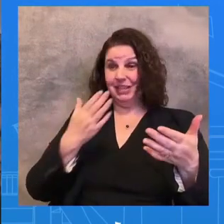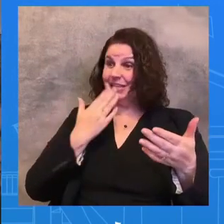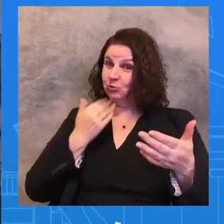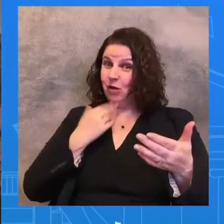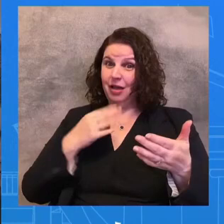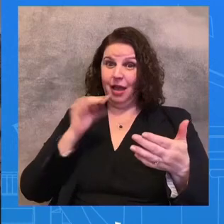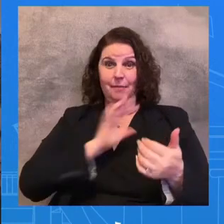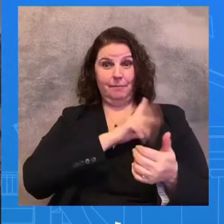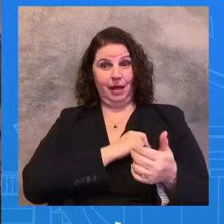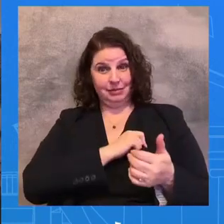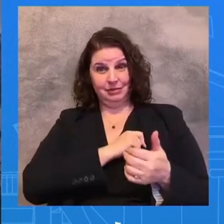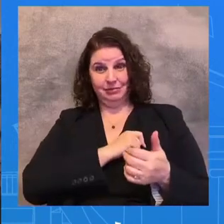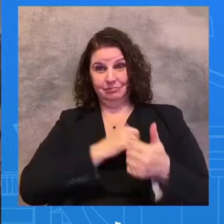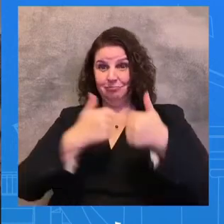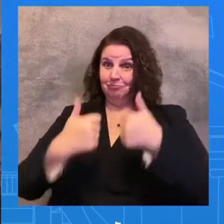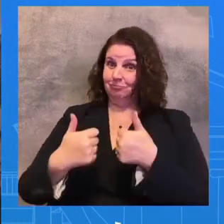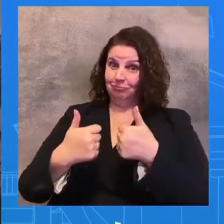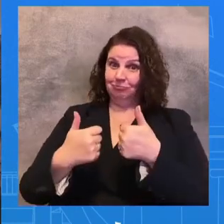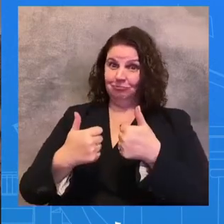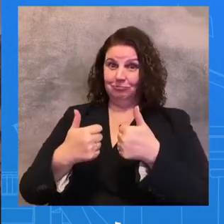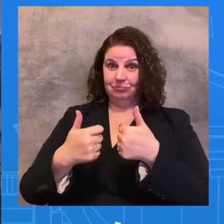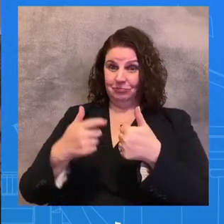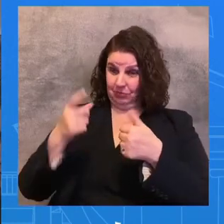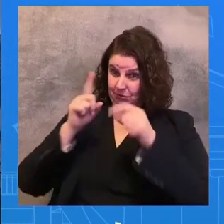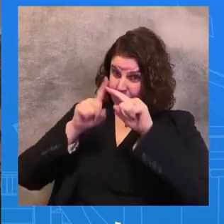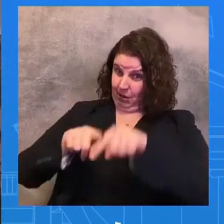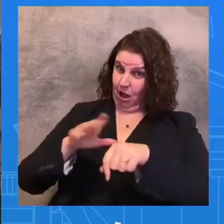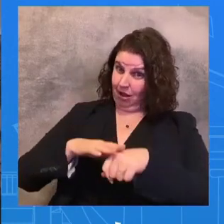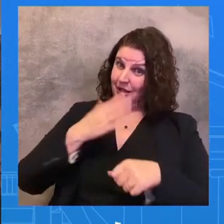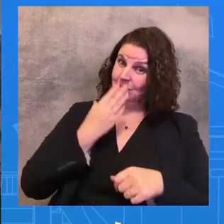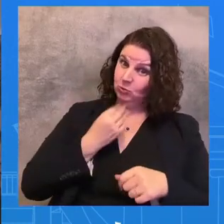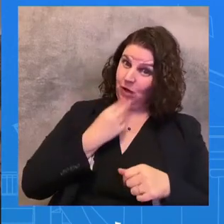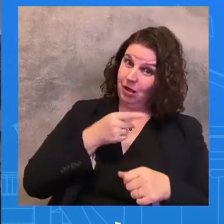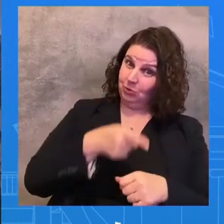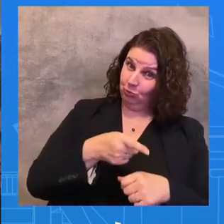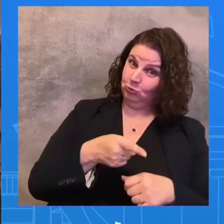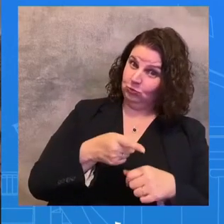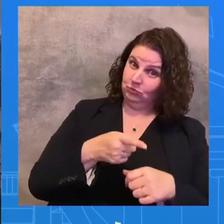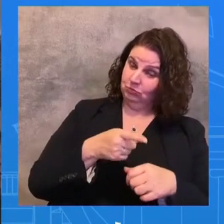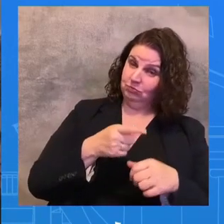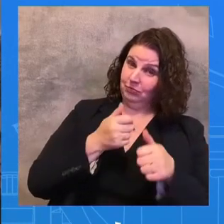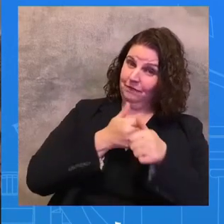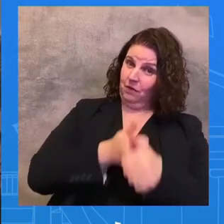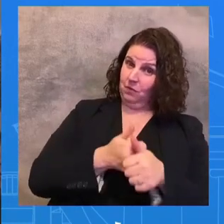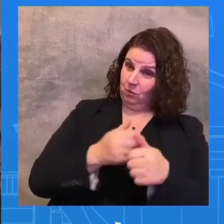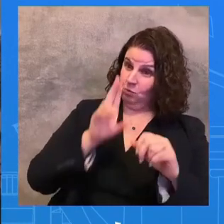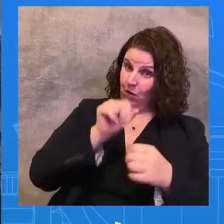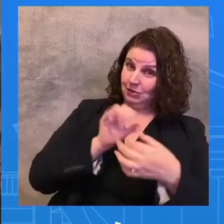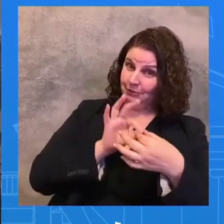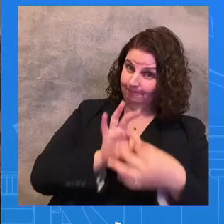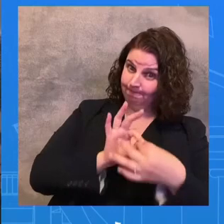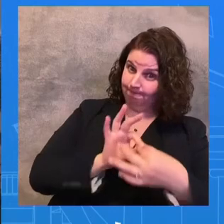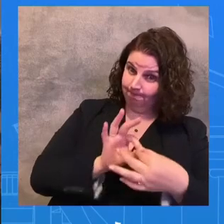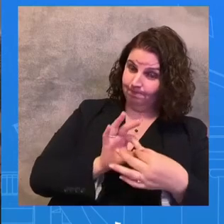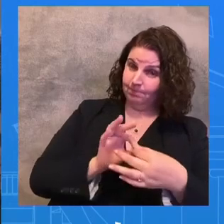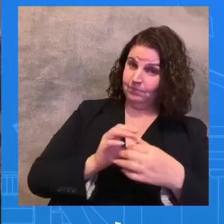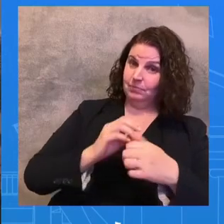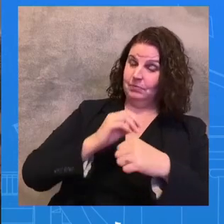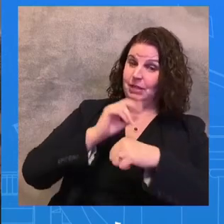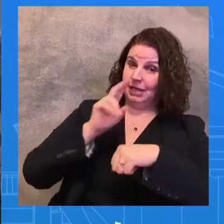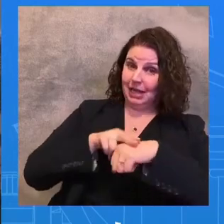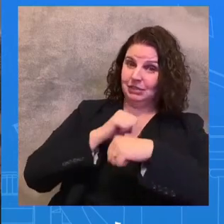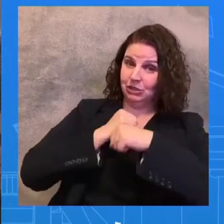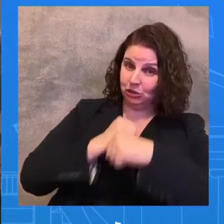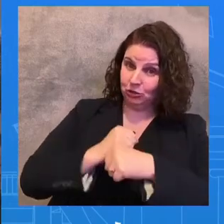achieve. American national security is dependent on that, whether it's with the Houthis in Yemen, the militias in Iraq, or the Hezbollah in